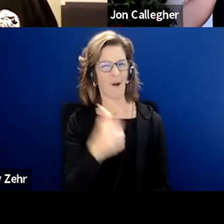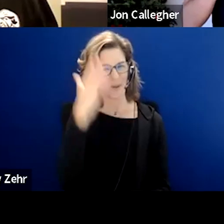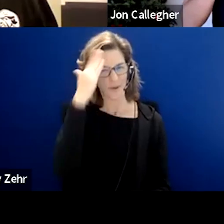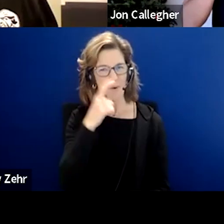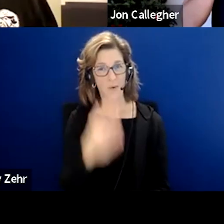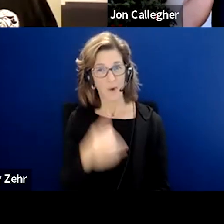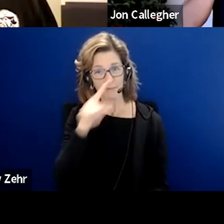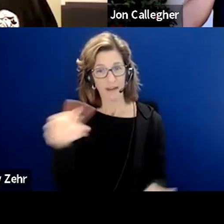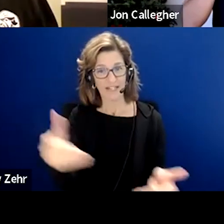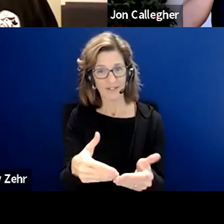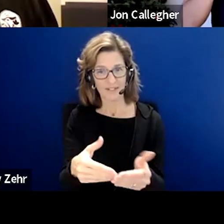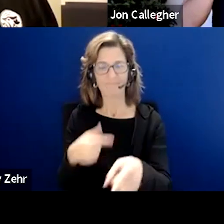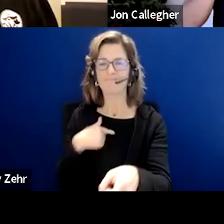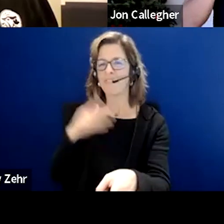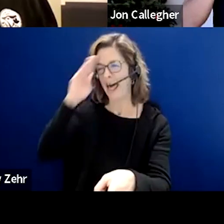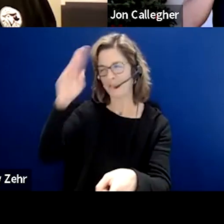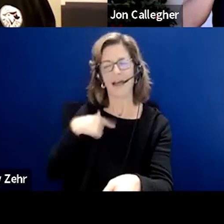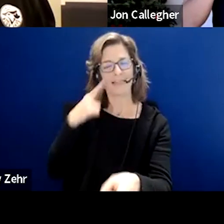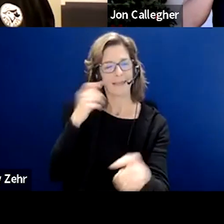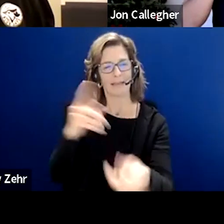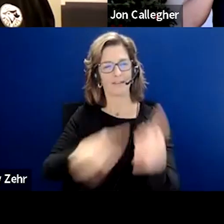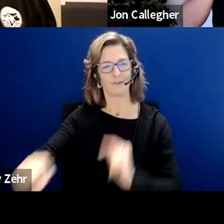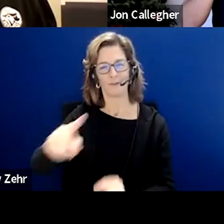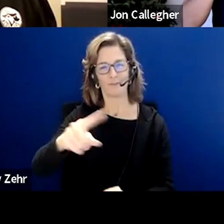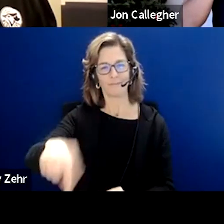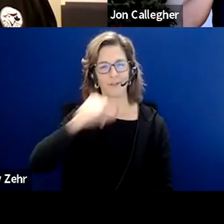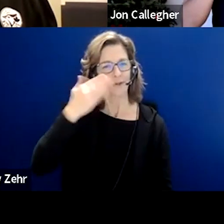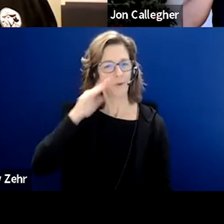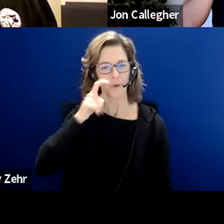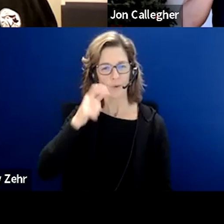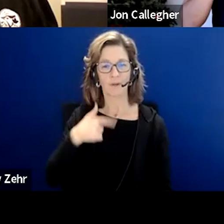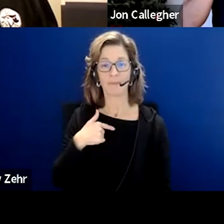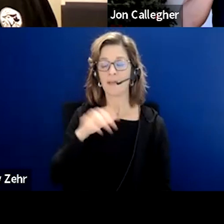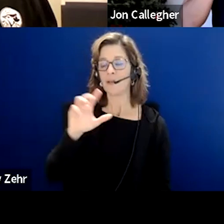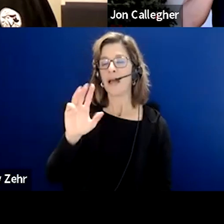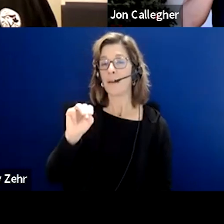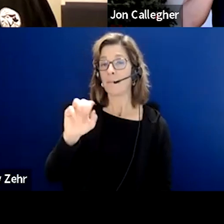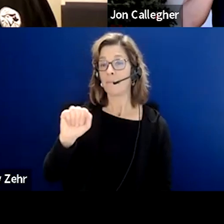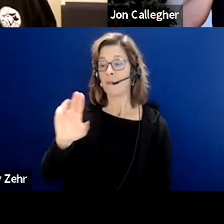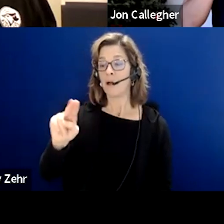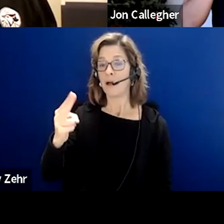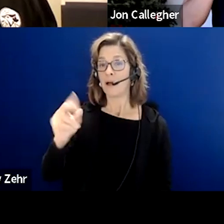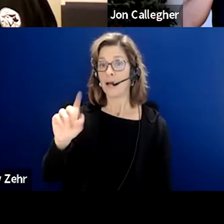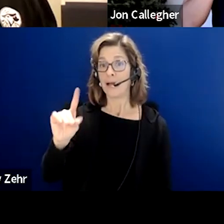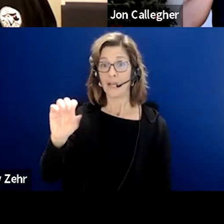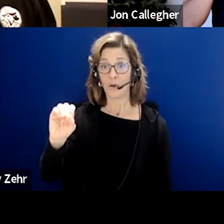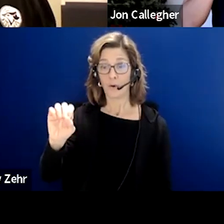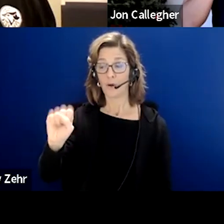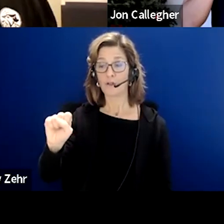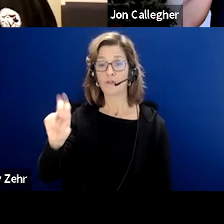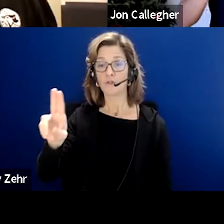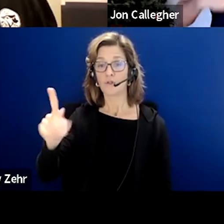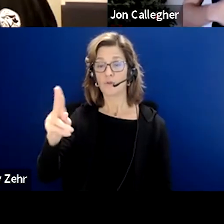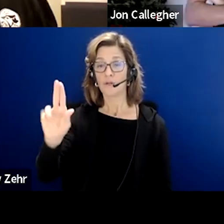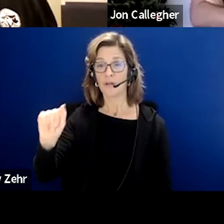There's probably lots of you who don't know who I am. My name is Dr. Mahadeo Sukhai. I am the Vice President of Research and International